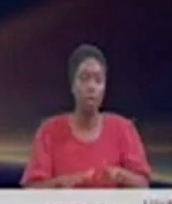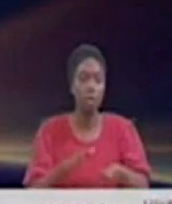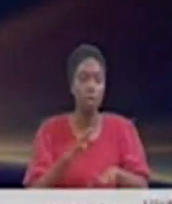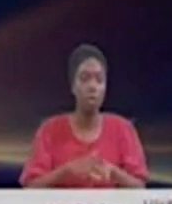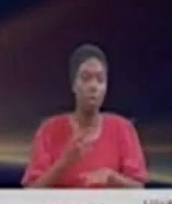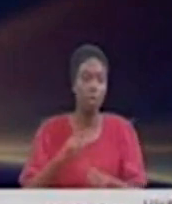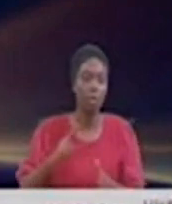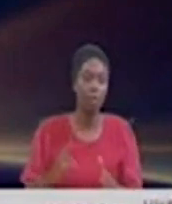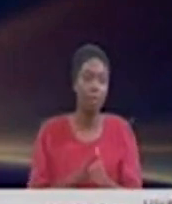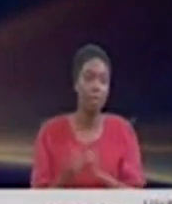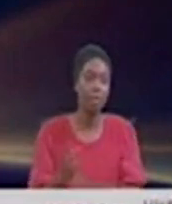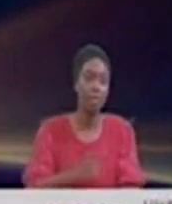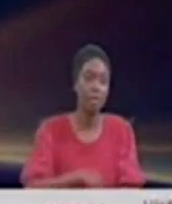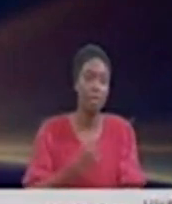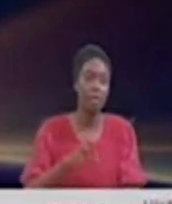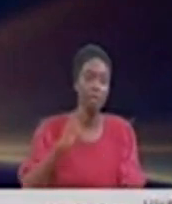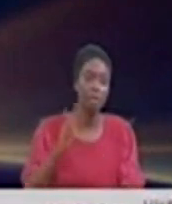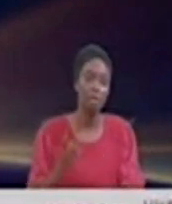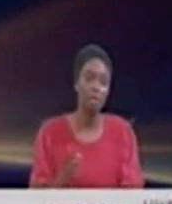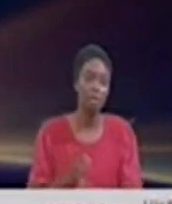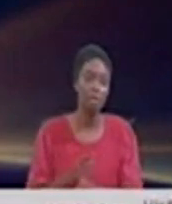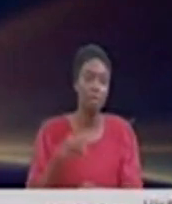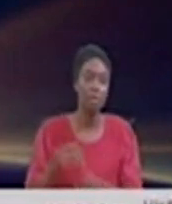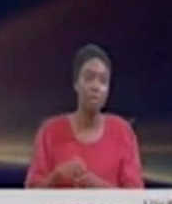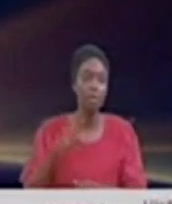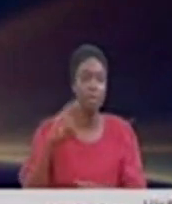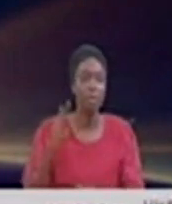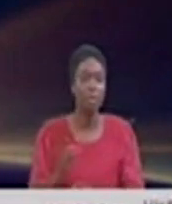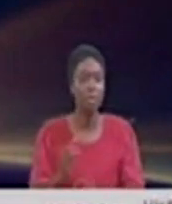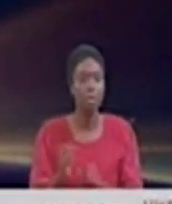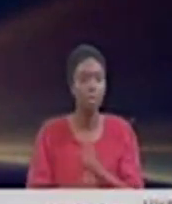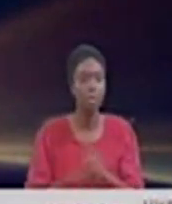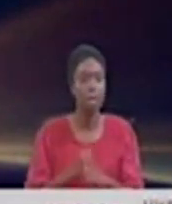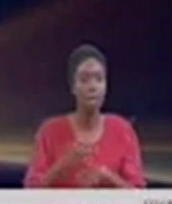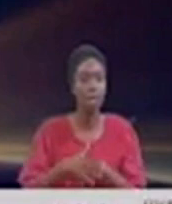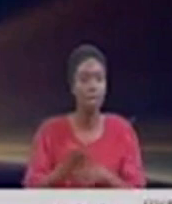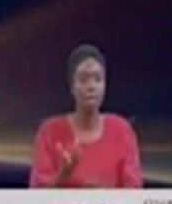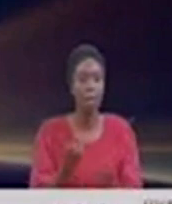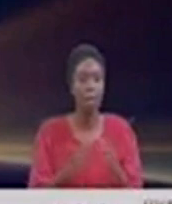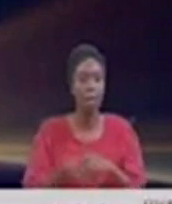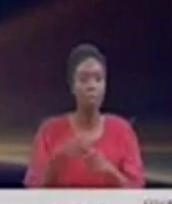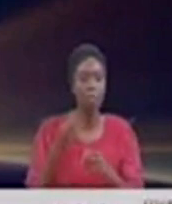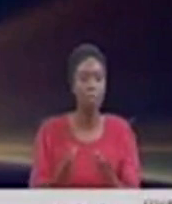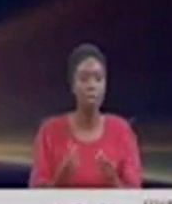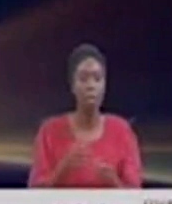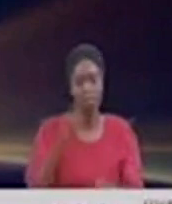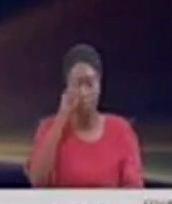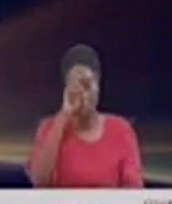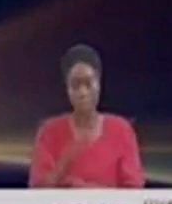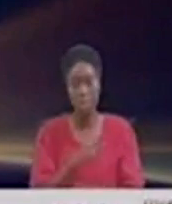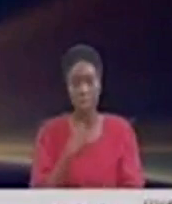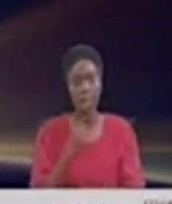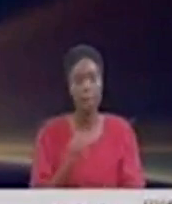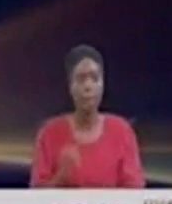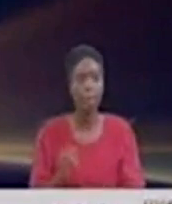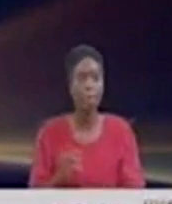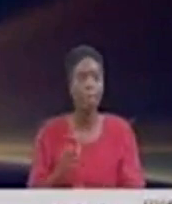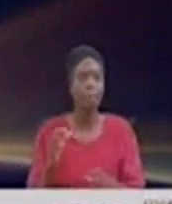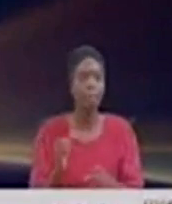congregation, on the first day of the second month, in the second year after they were come out of the land of Egypt,